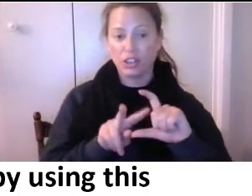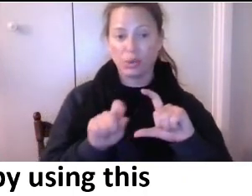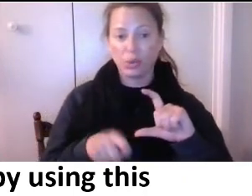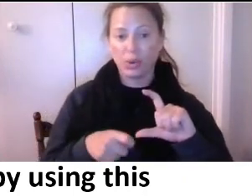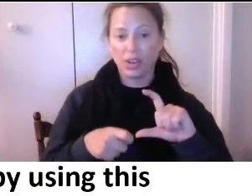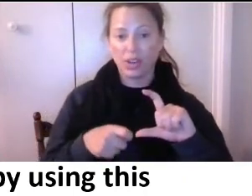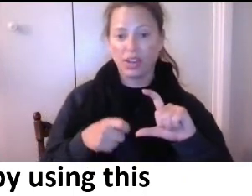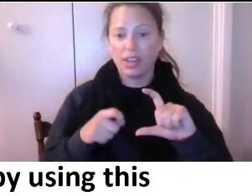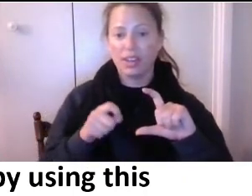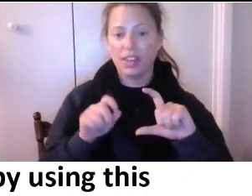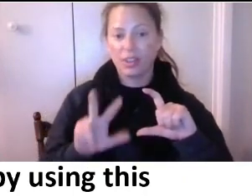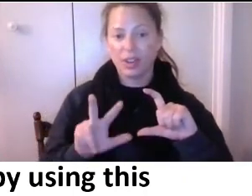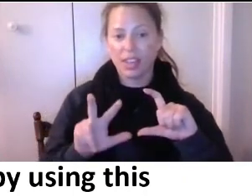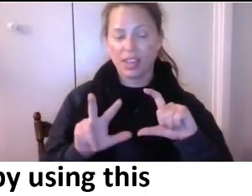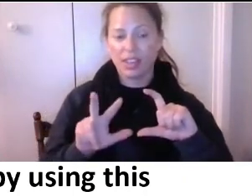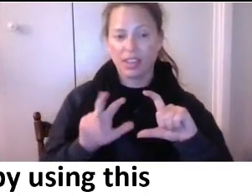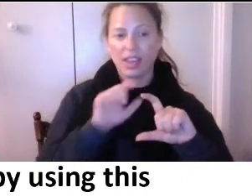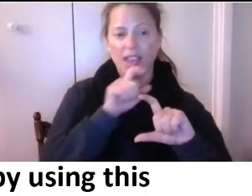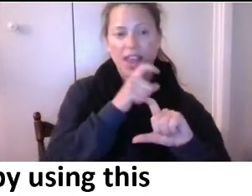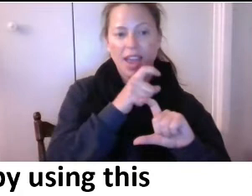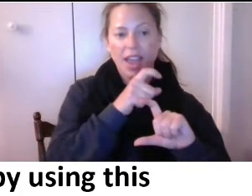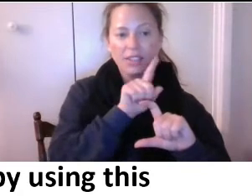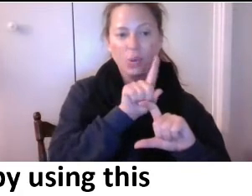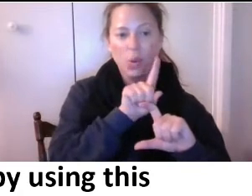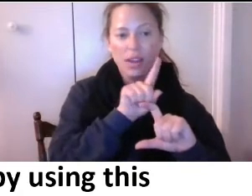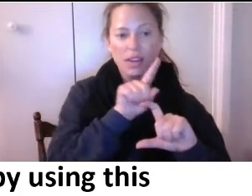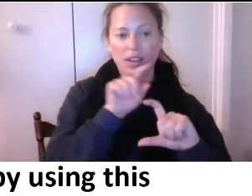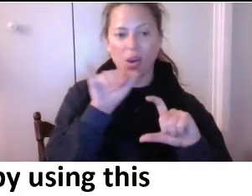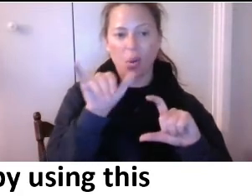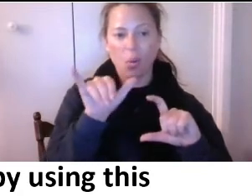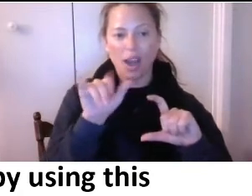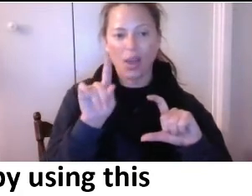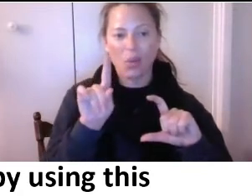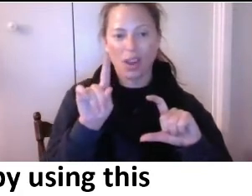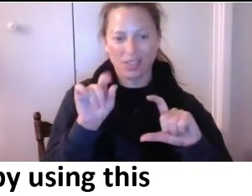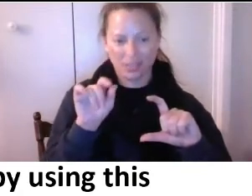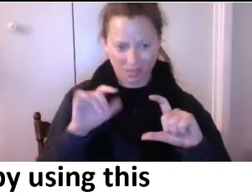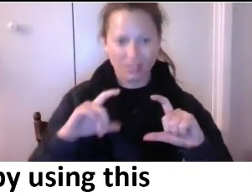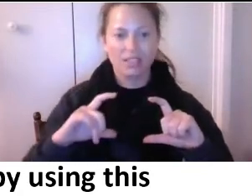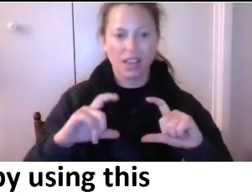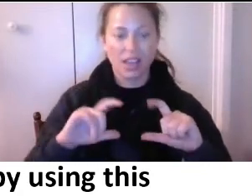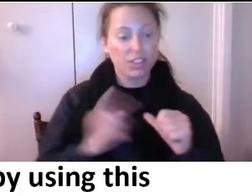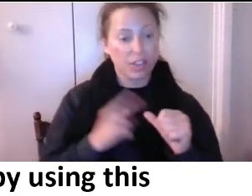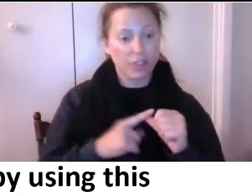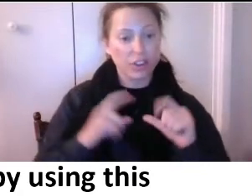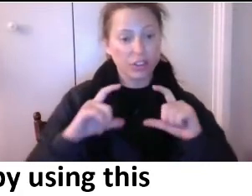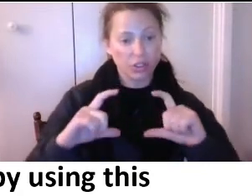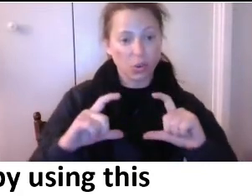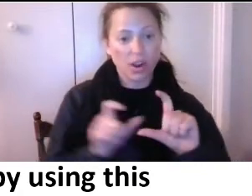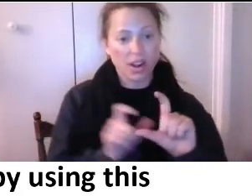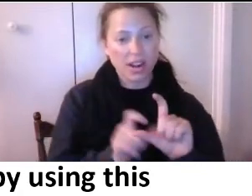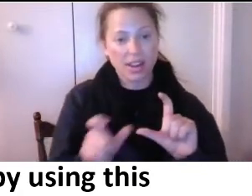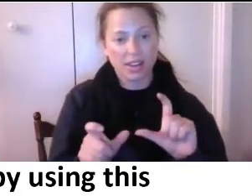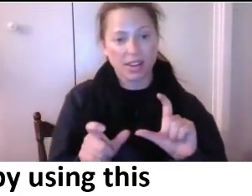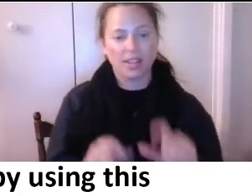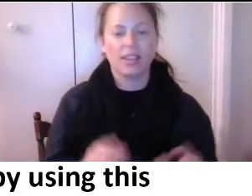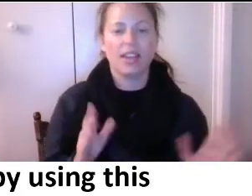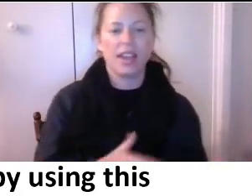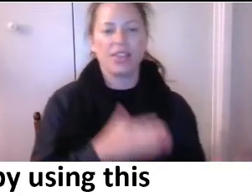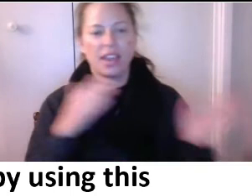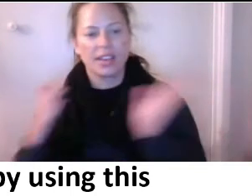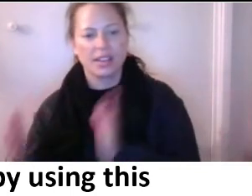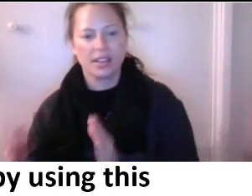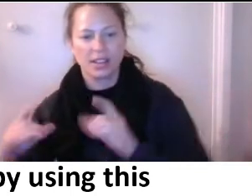and this is y1 because it's the first coordinate that I have. If I look at this one, this is going to be